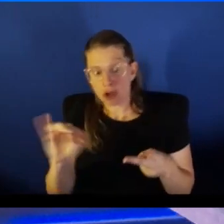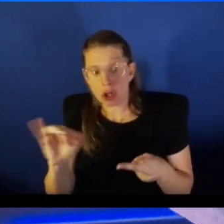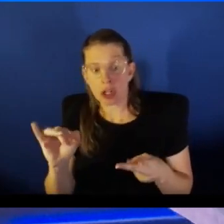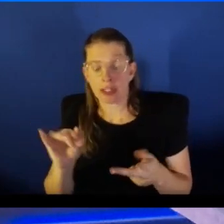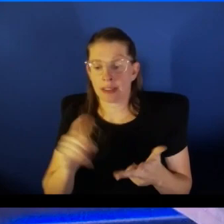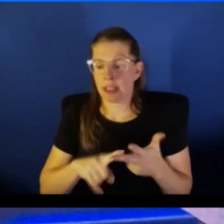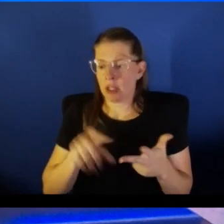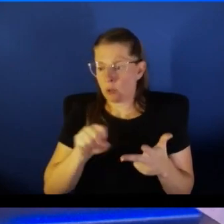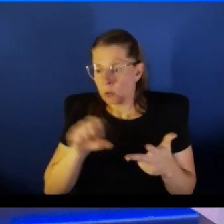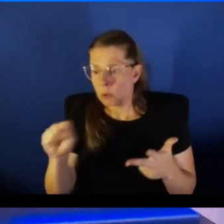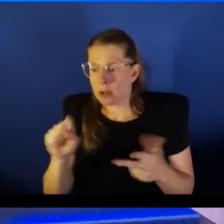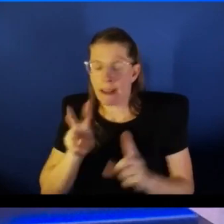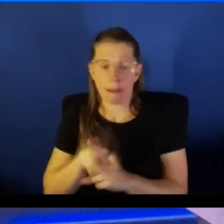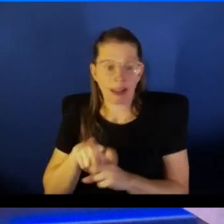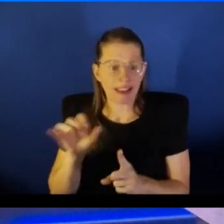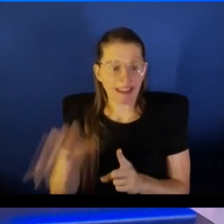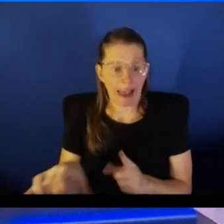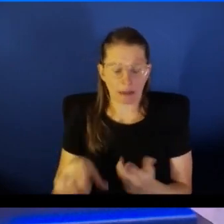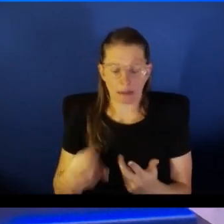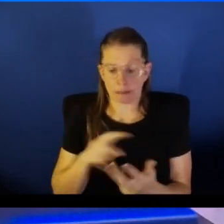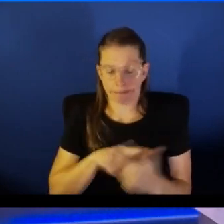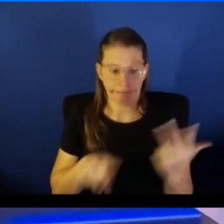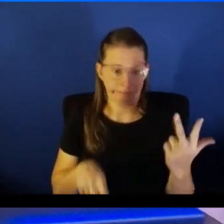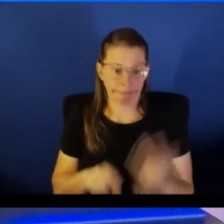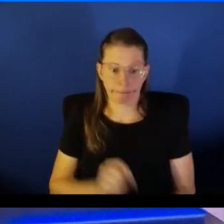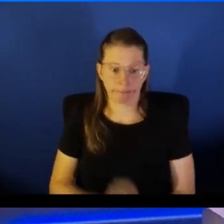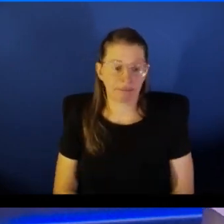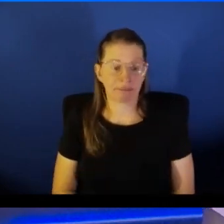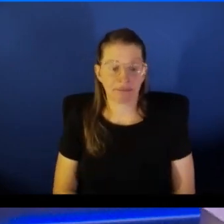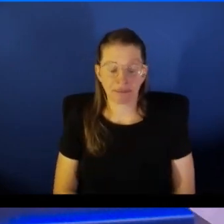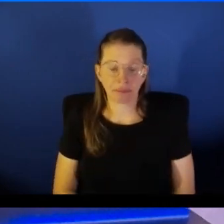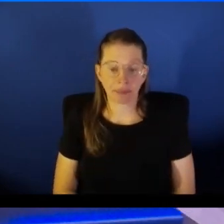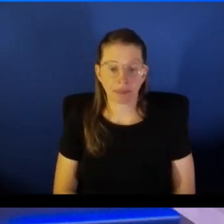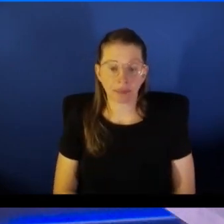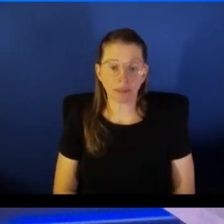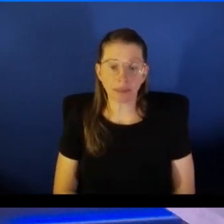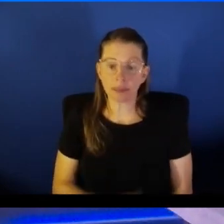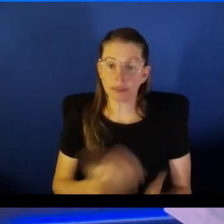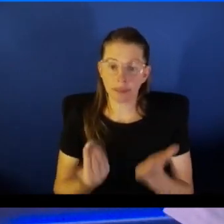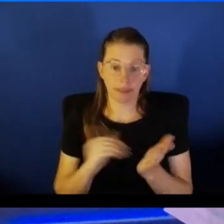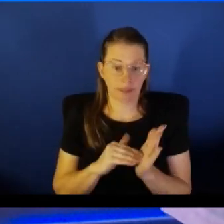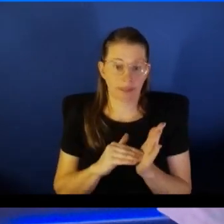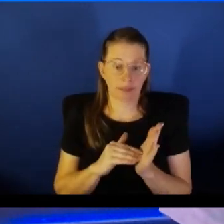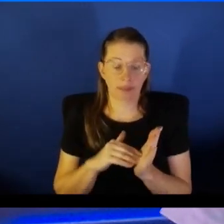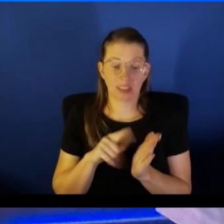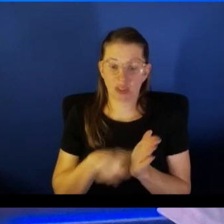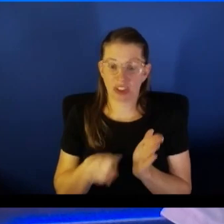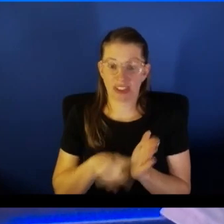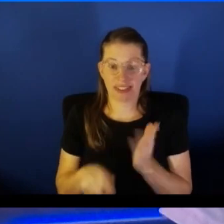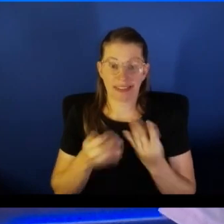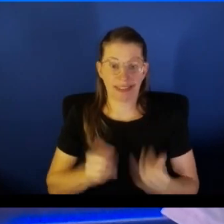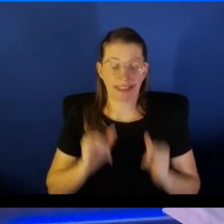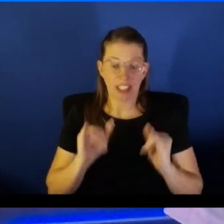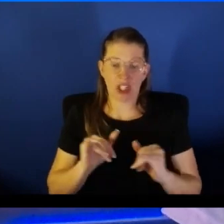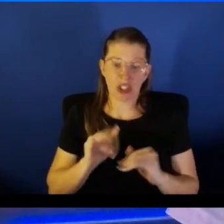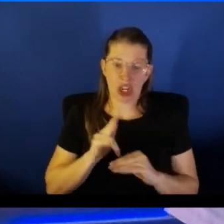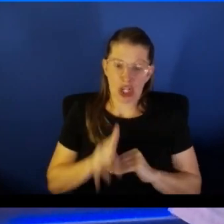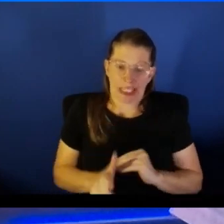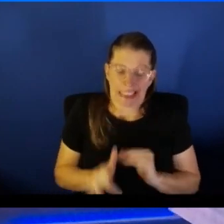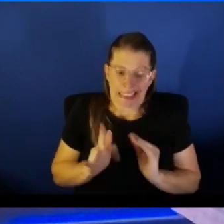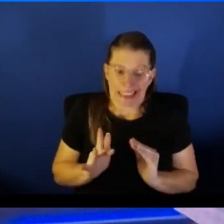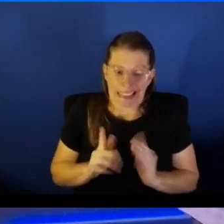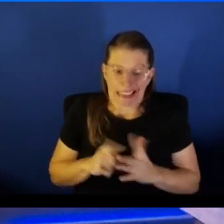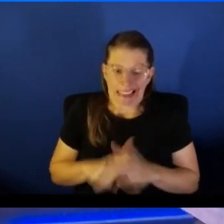Security application, all those type of things. Again, the research is still very early in this data